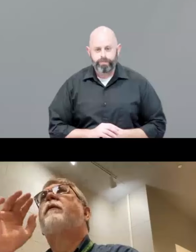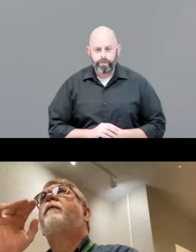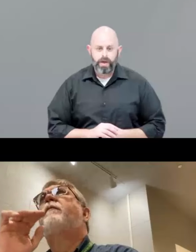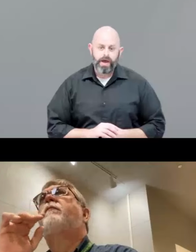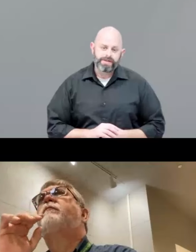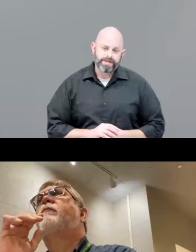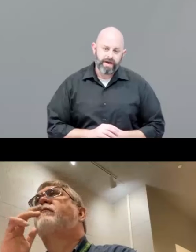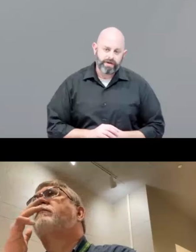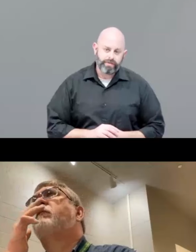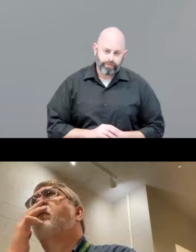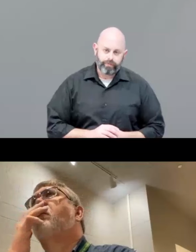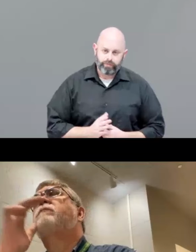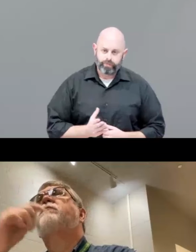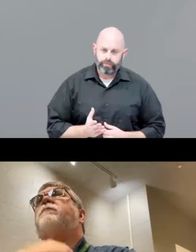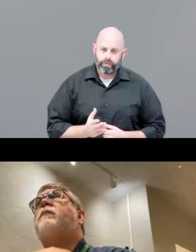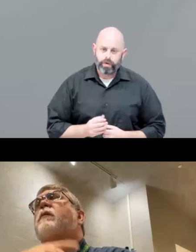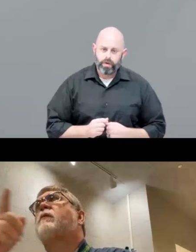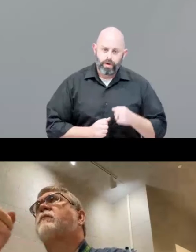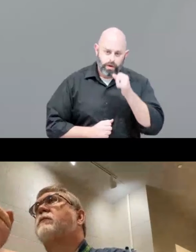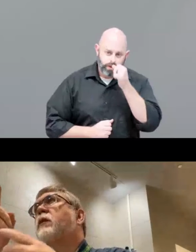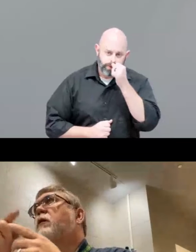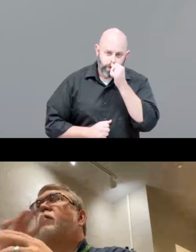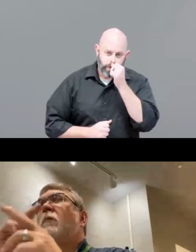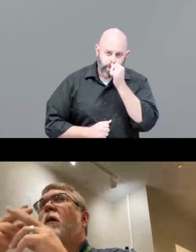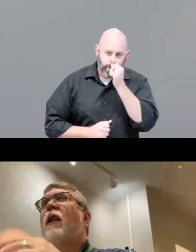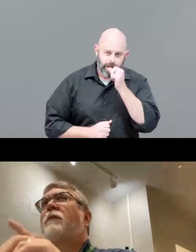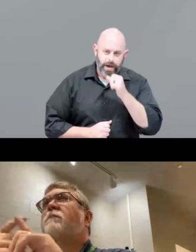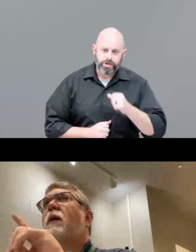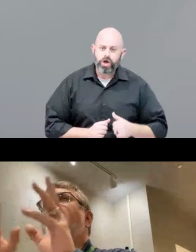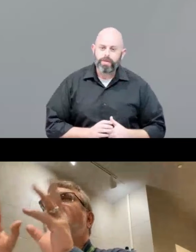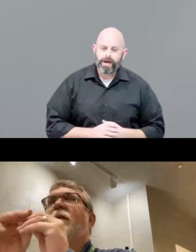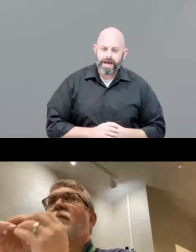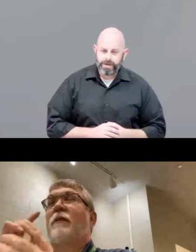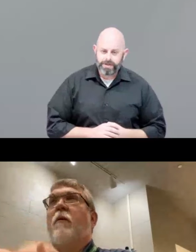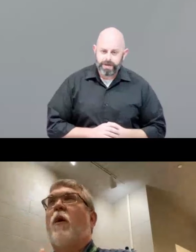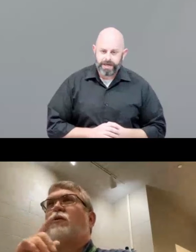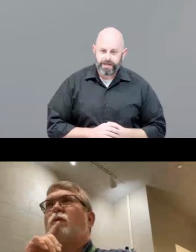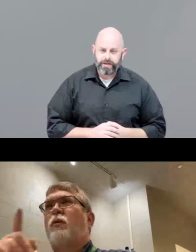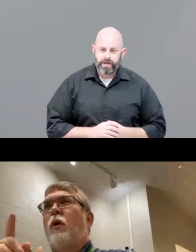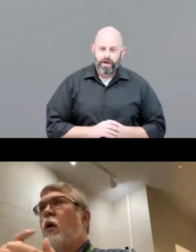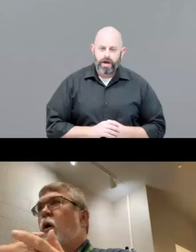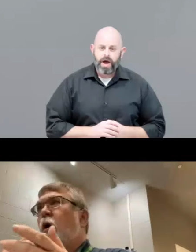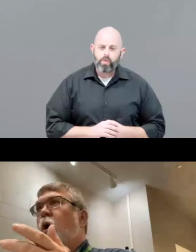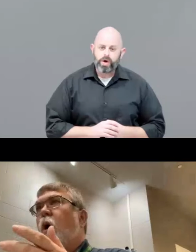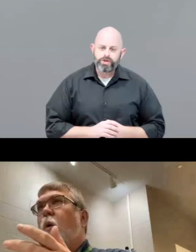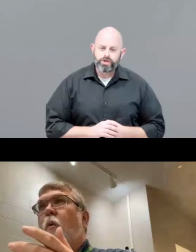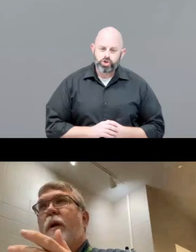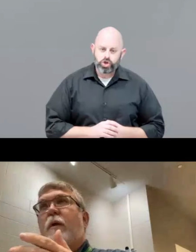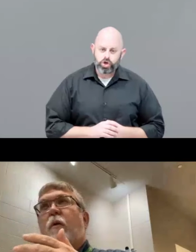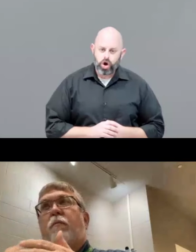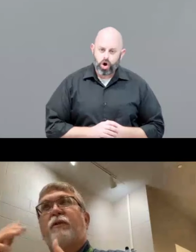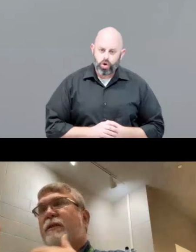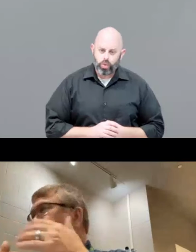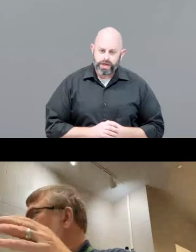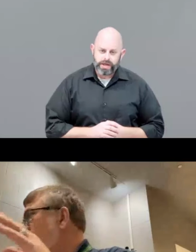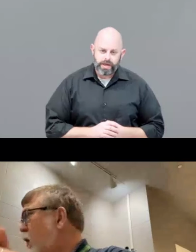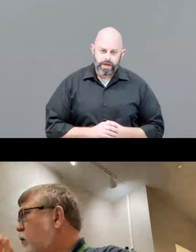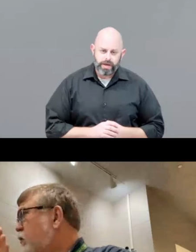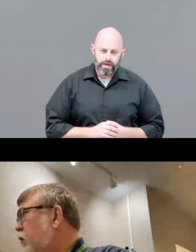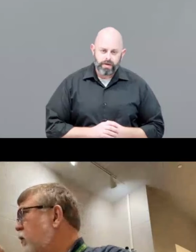Perfect. And this is Kevin. So, talking about last month's meeting, I wasn't sure,